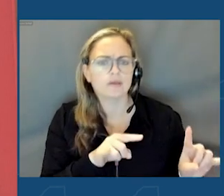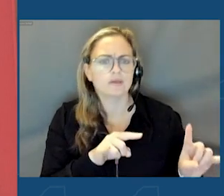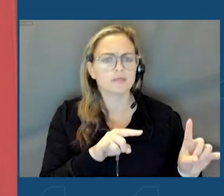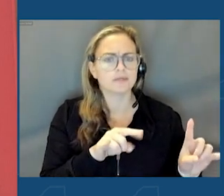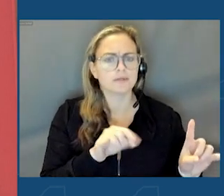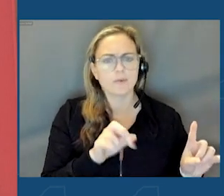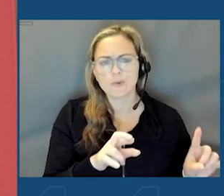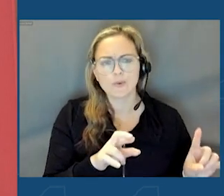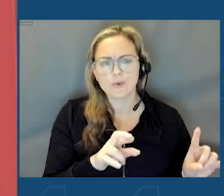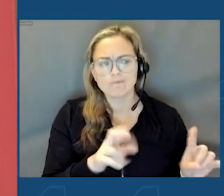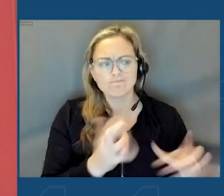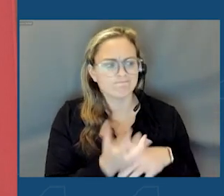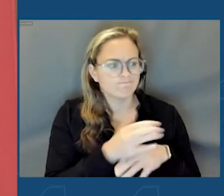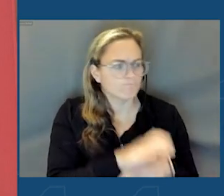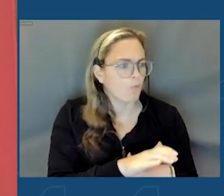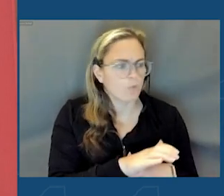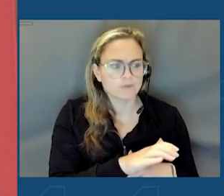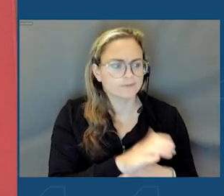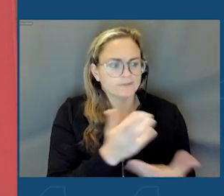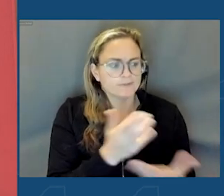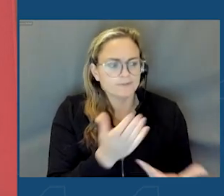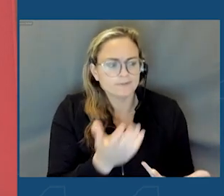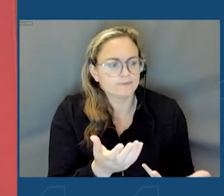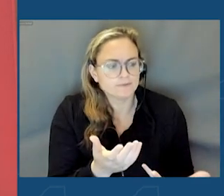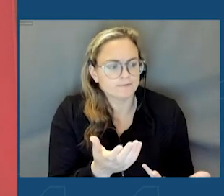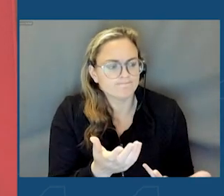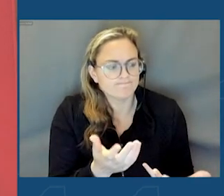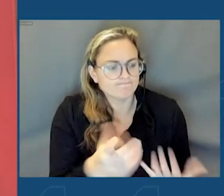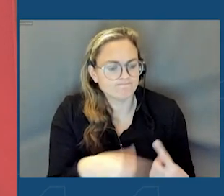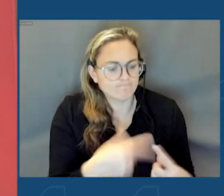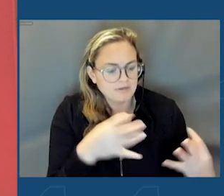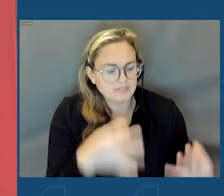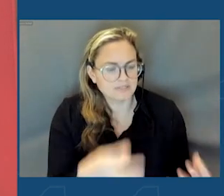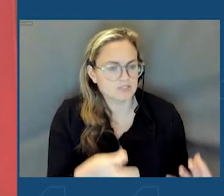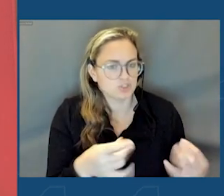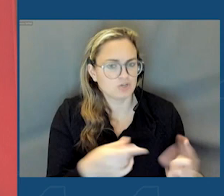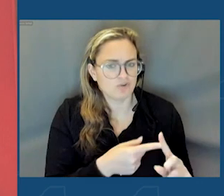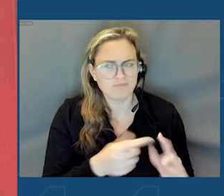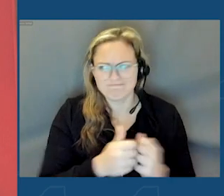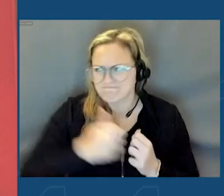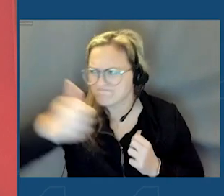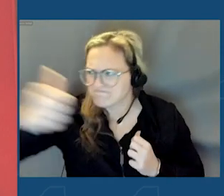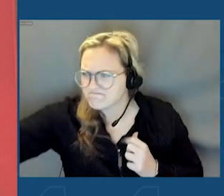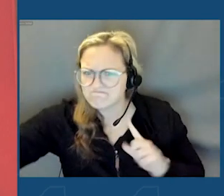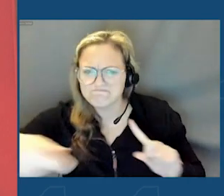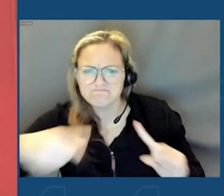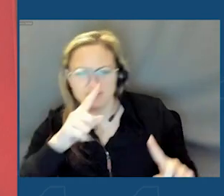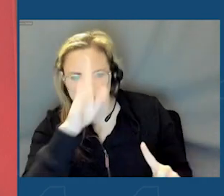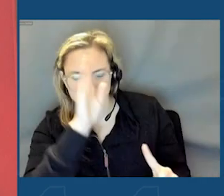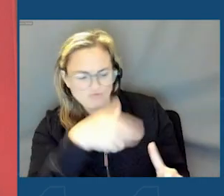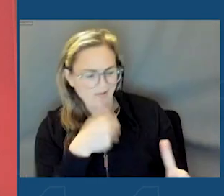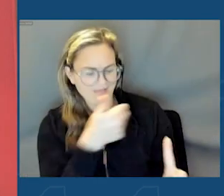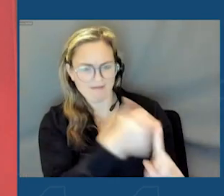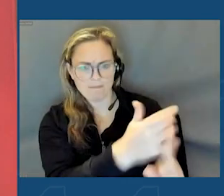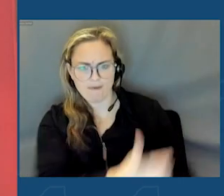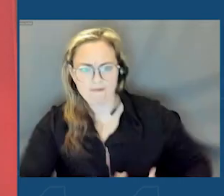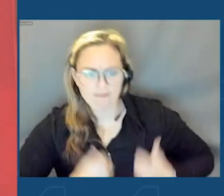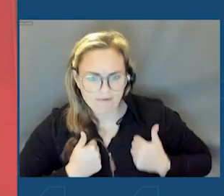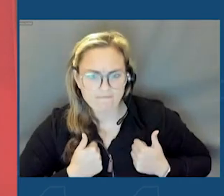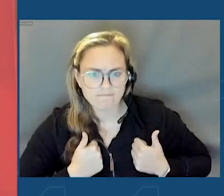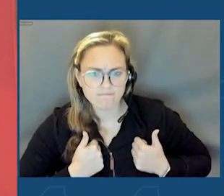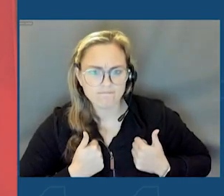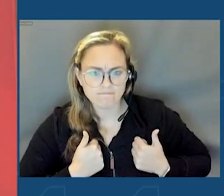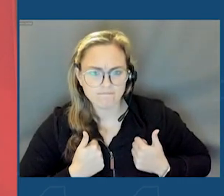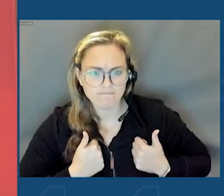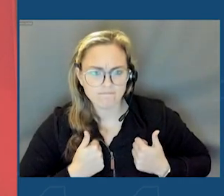be subjected to a decision that was made from far away but would have a direct impact on their lives. And that was when Con